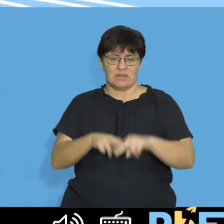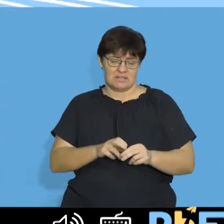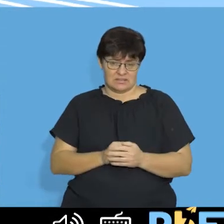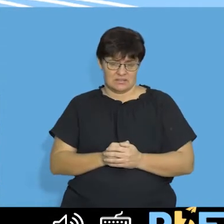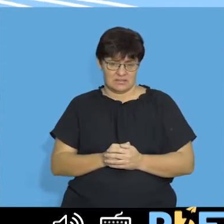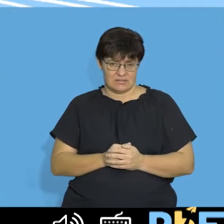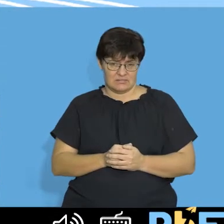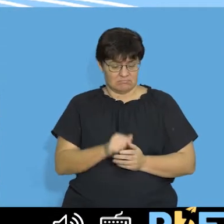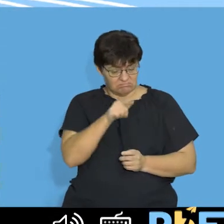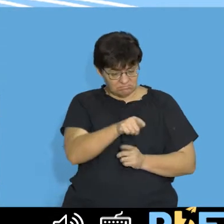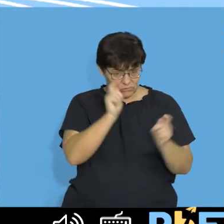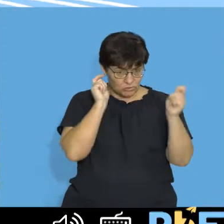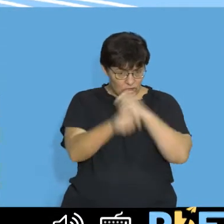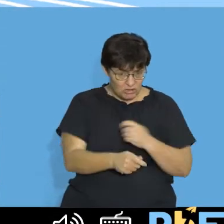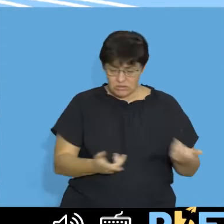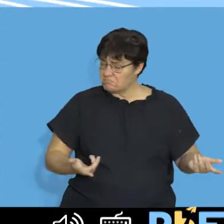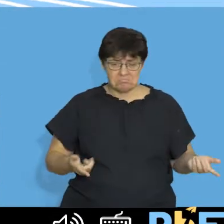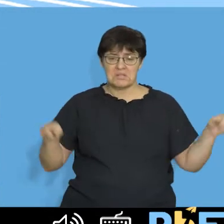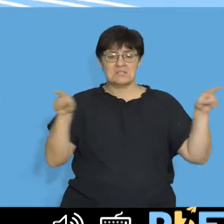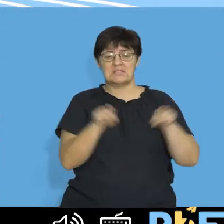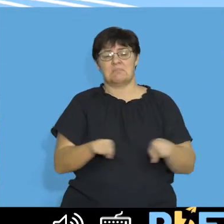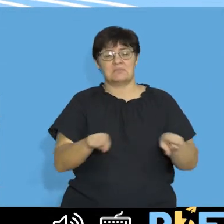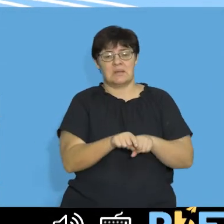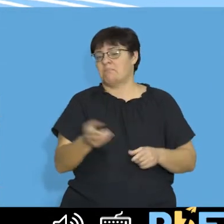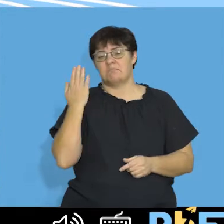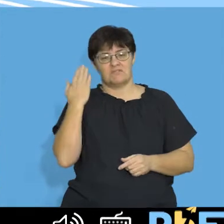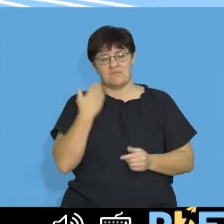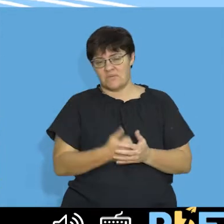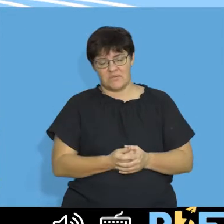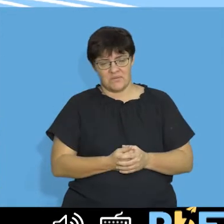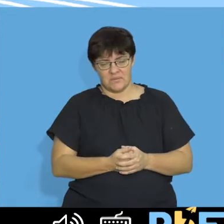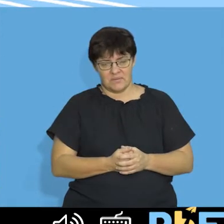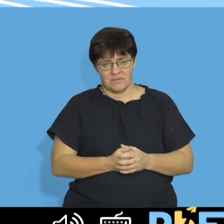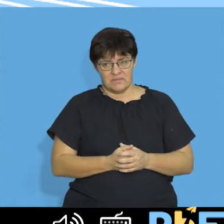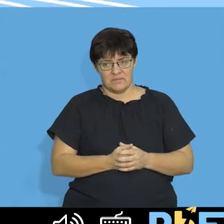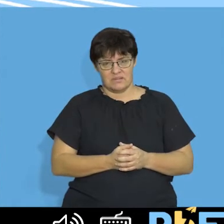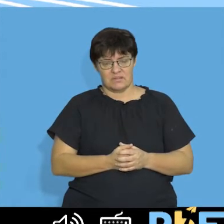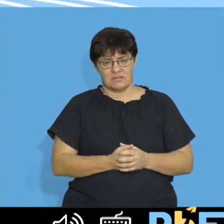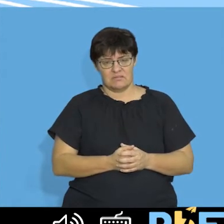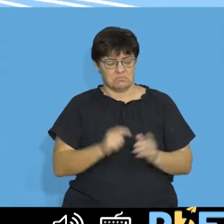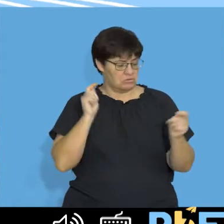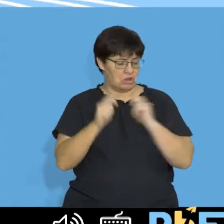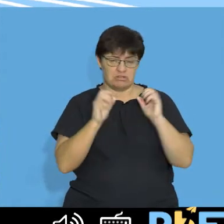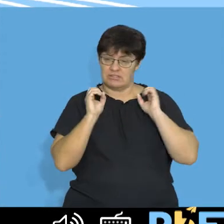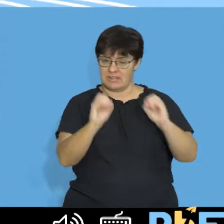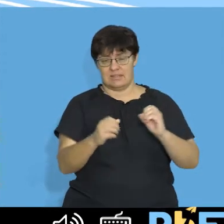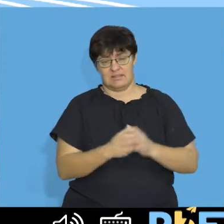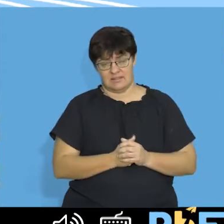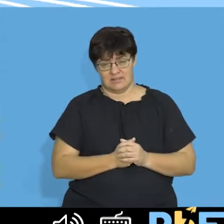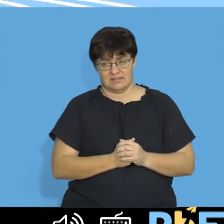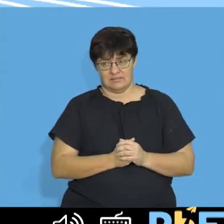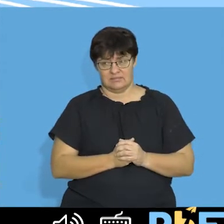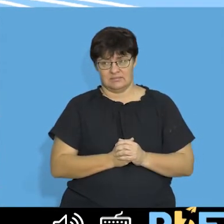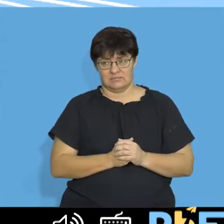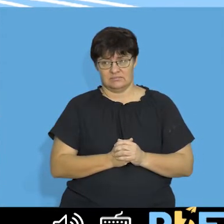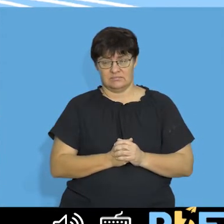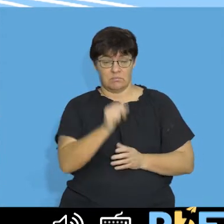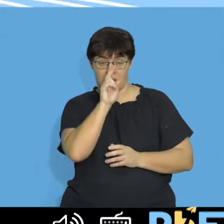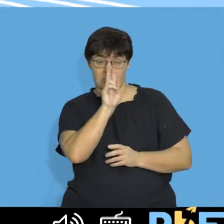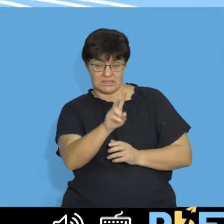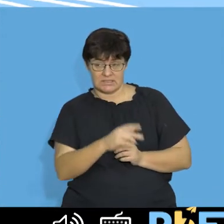flux changing? No, it's the same as it was a second before. It's not changed. But watch